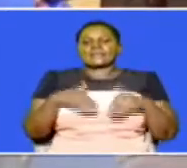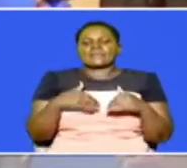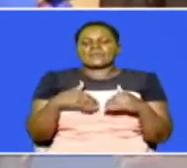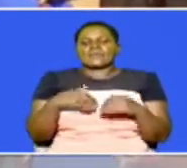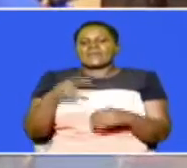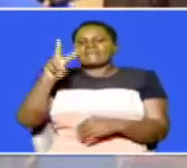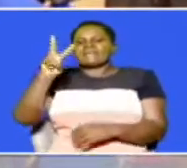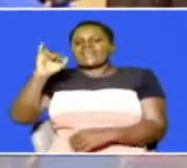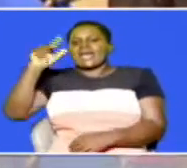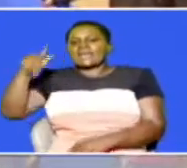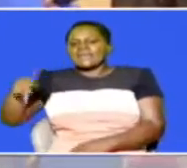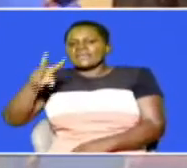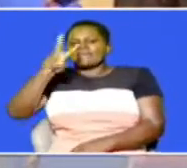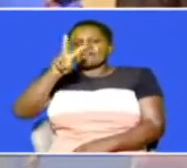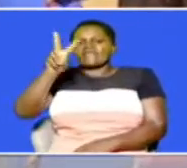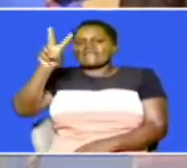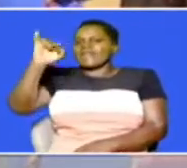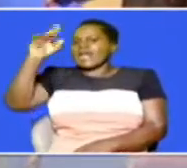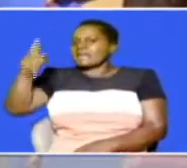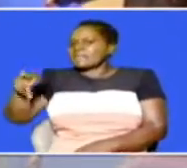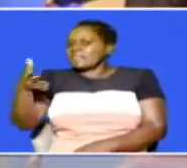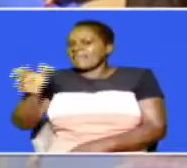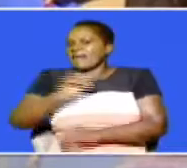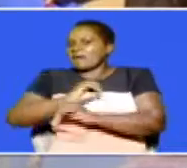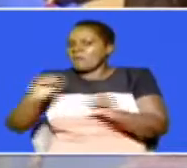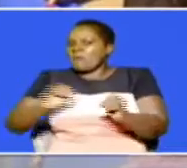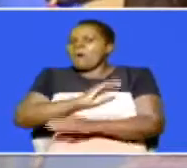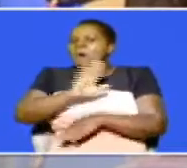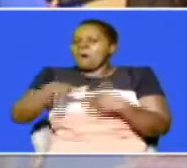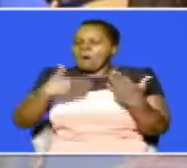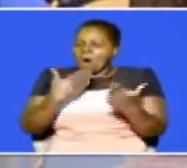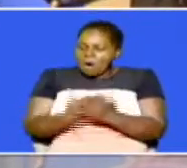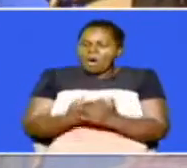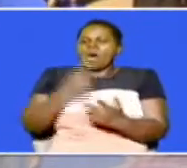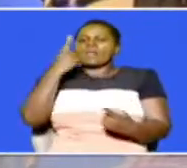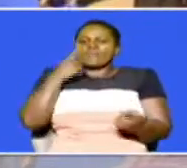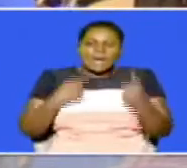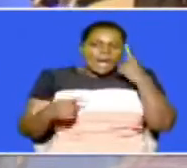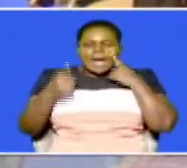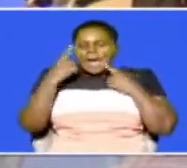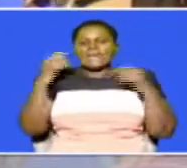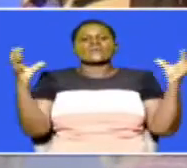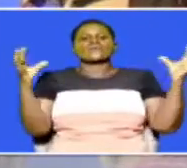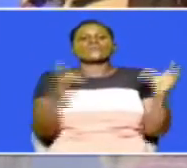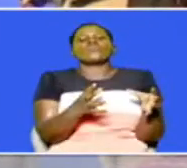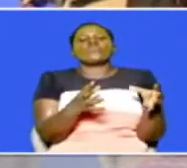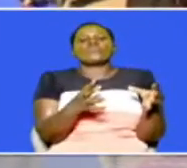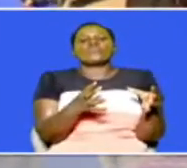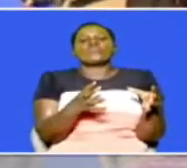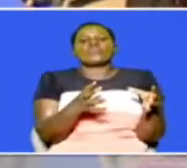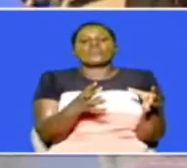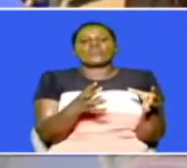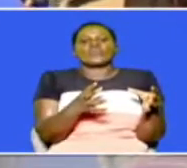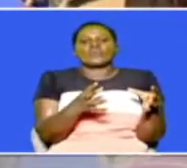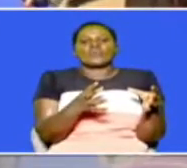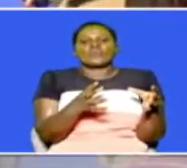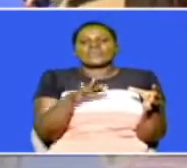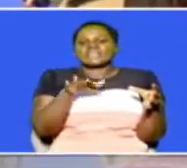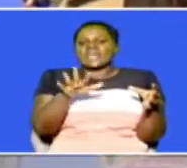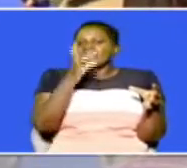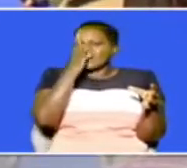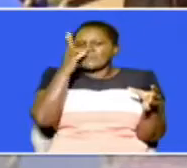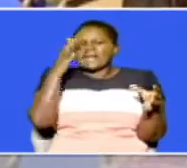categorization of VVIP, you know, President Kibaki was a very humble man. He will not be too concerned